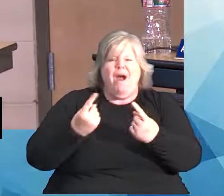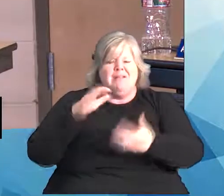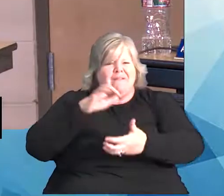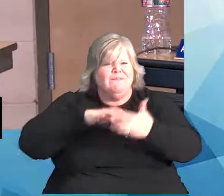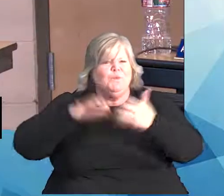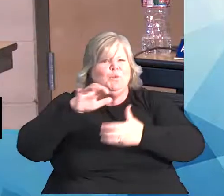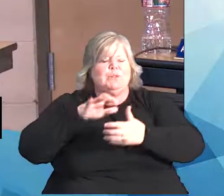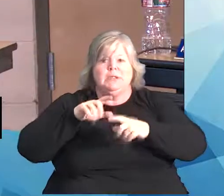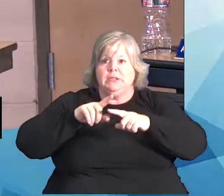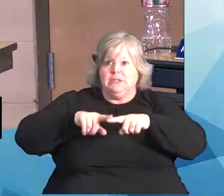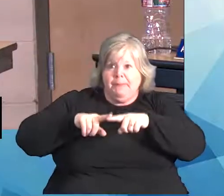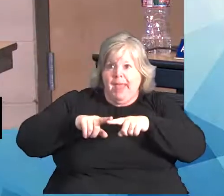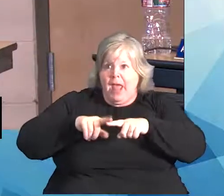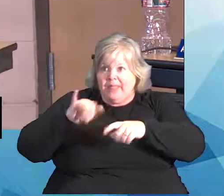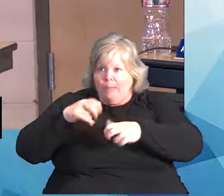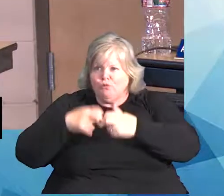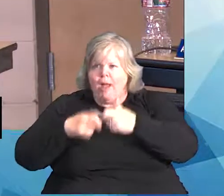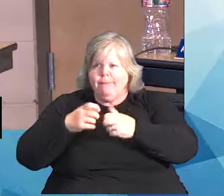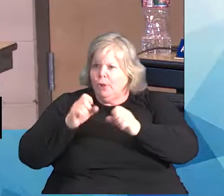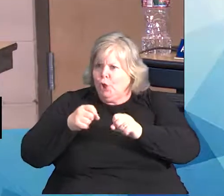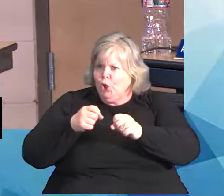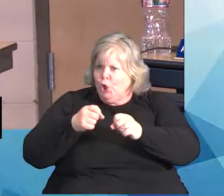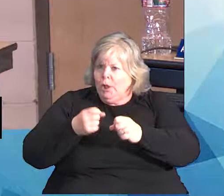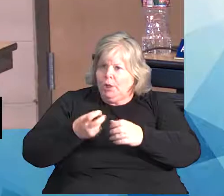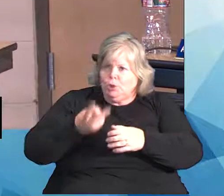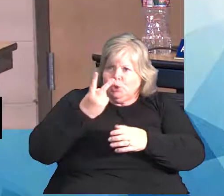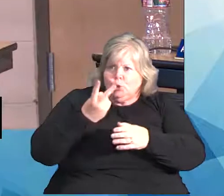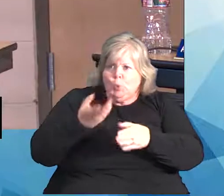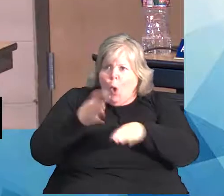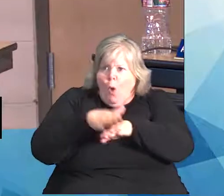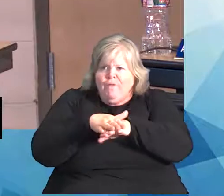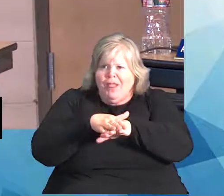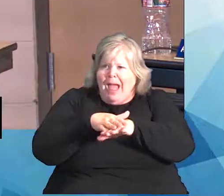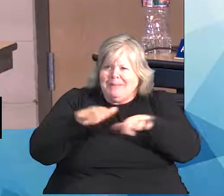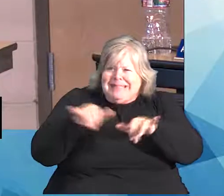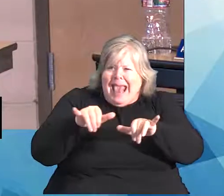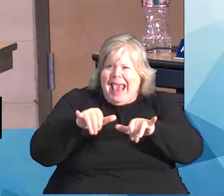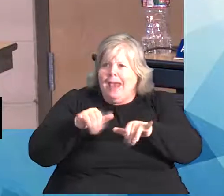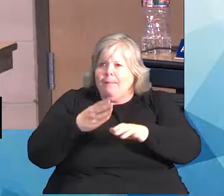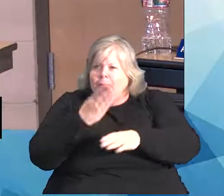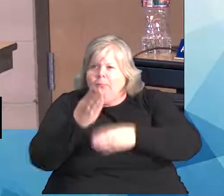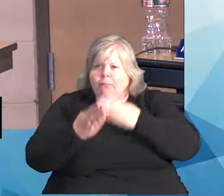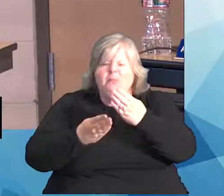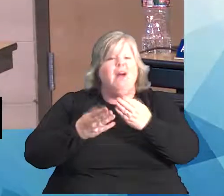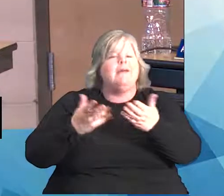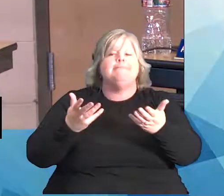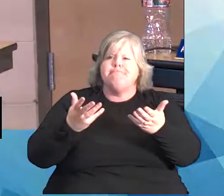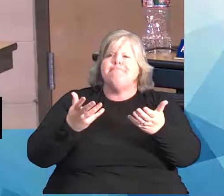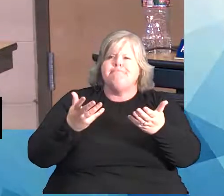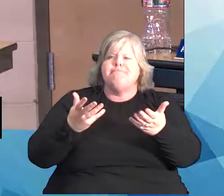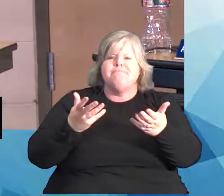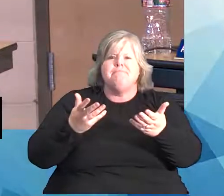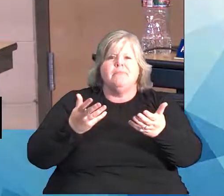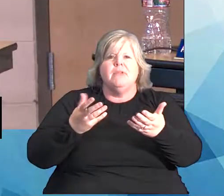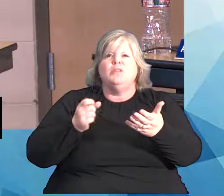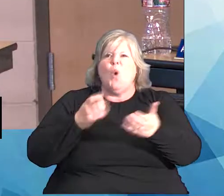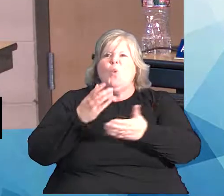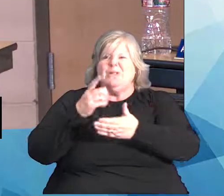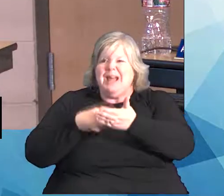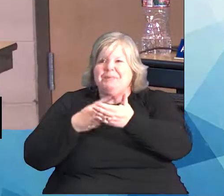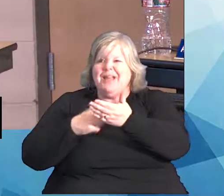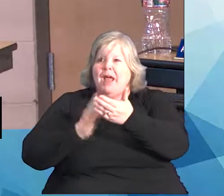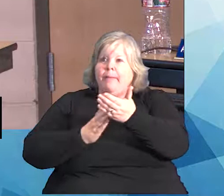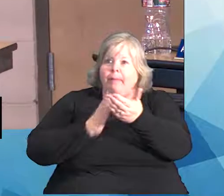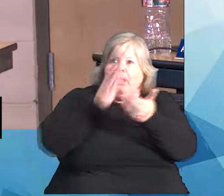on the issue, it may have overlapped between two of them. And it was, we got things that were, kind of filed in the wrong place, so